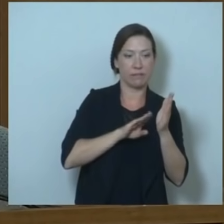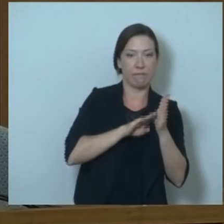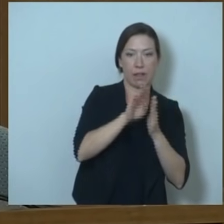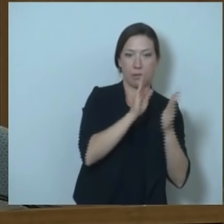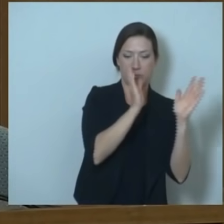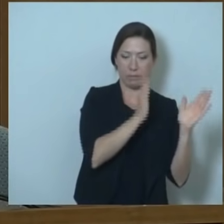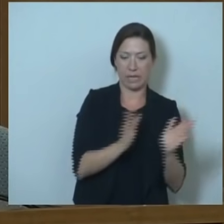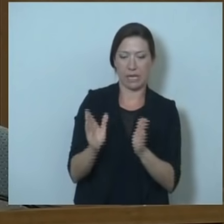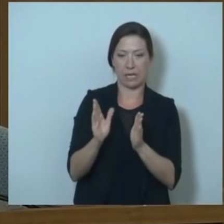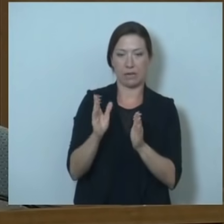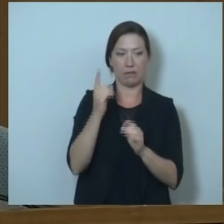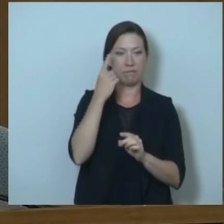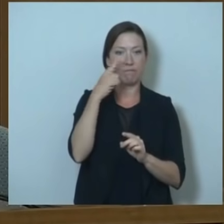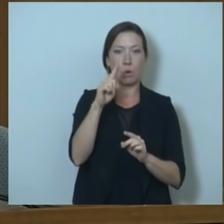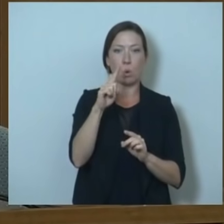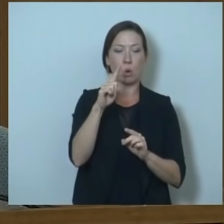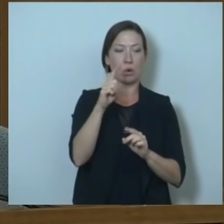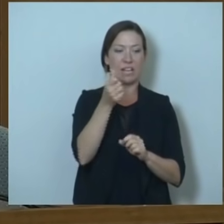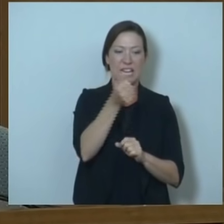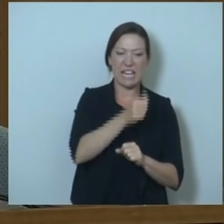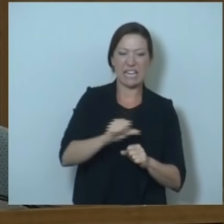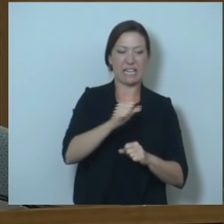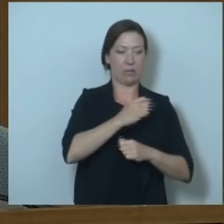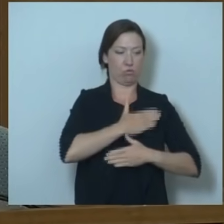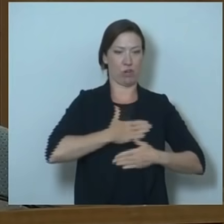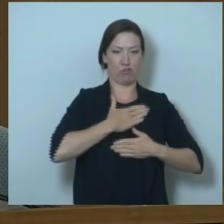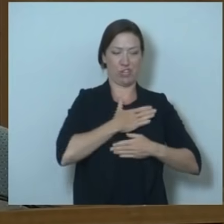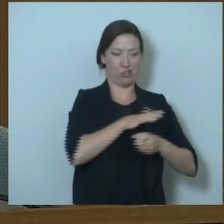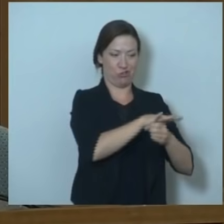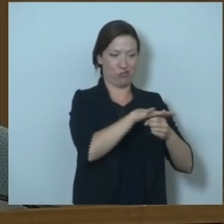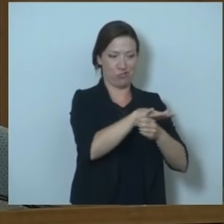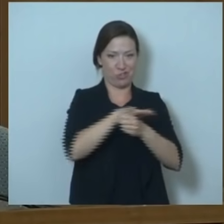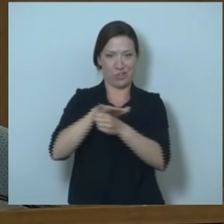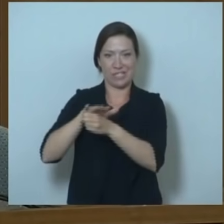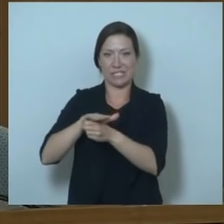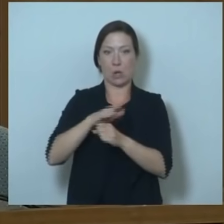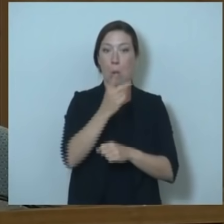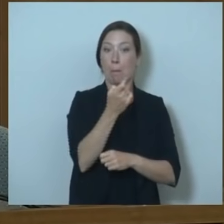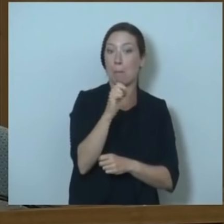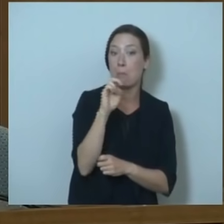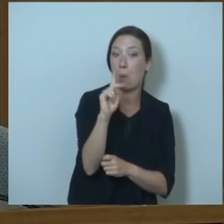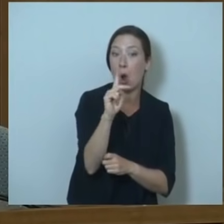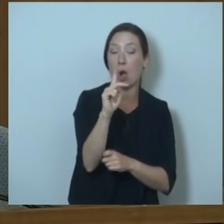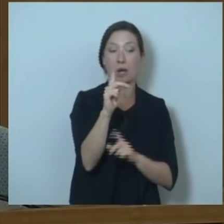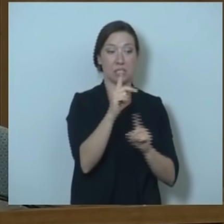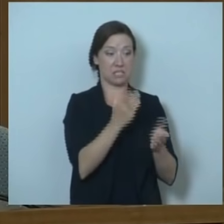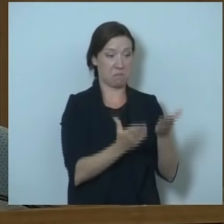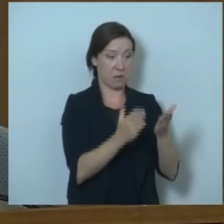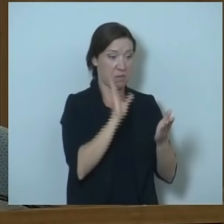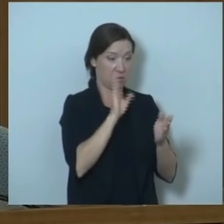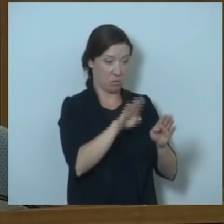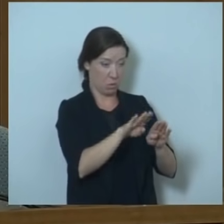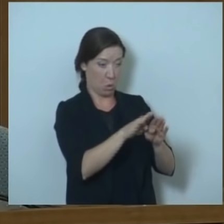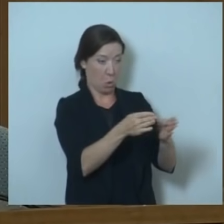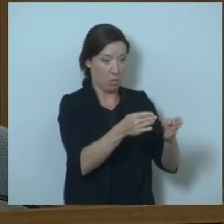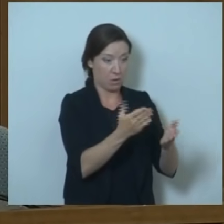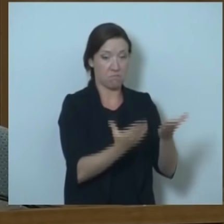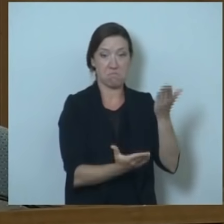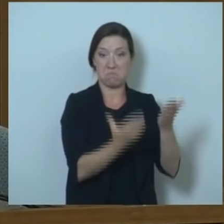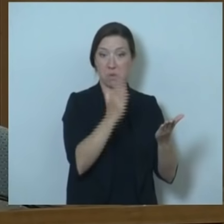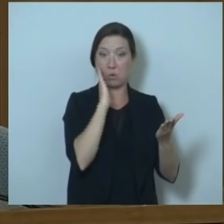recreational area, essential workers in the area of a park that might be open or where there may be increased